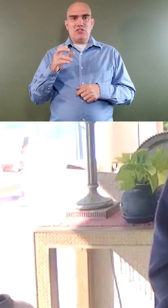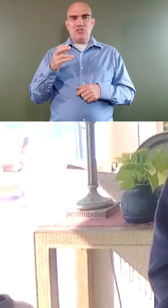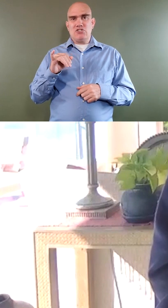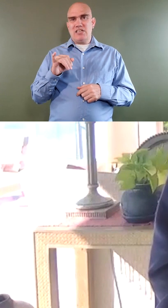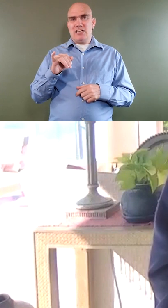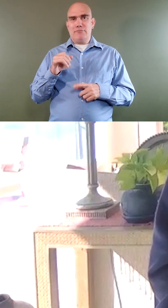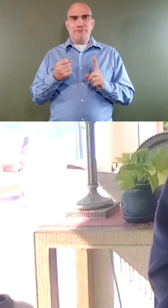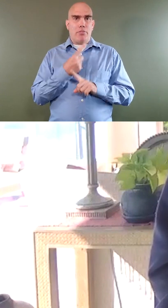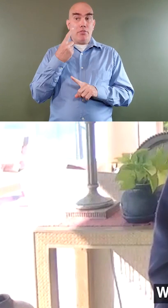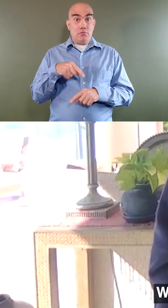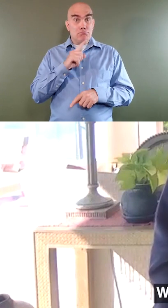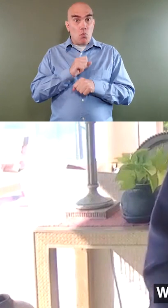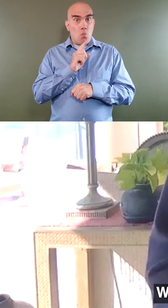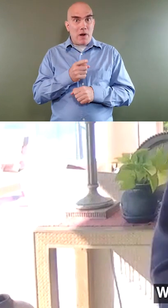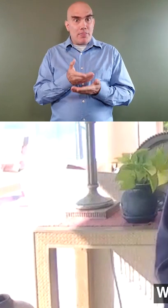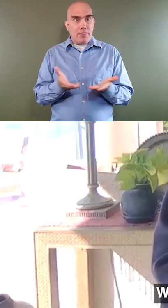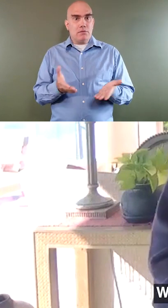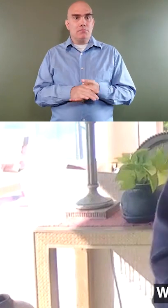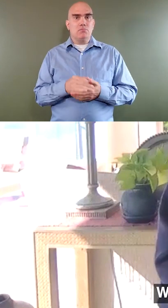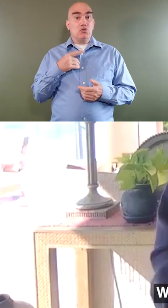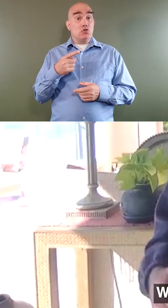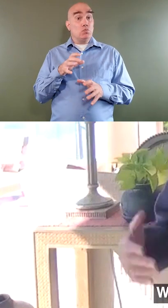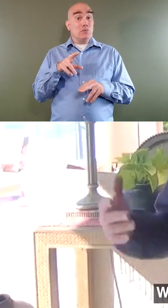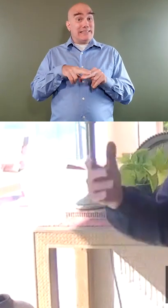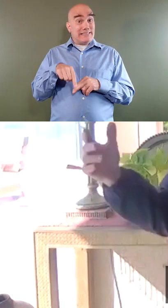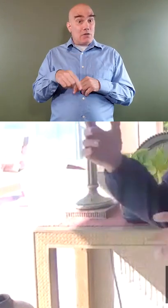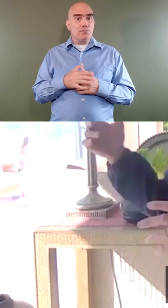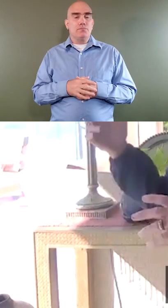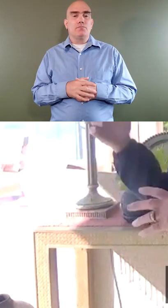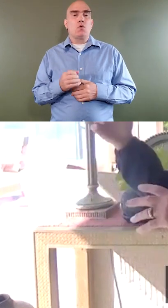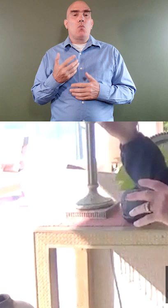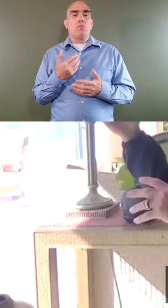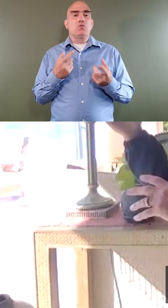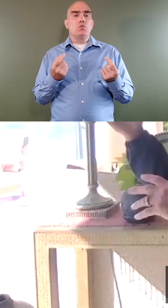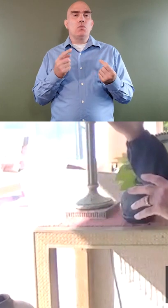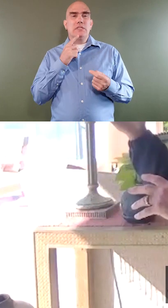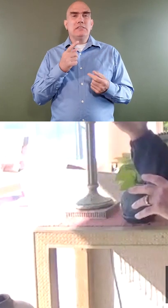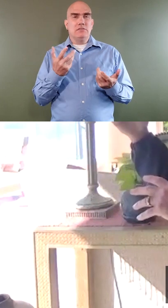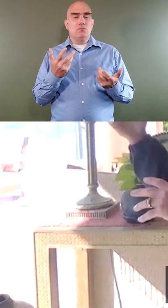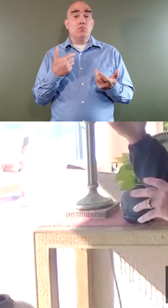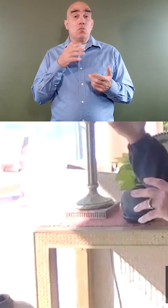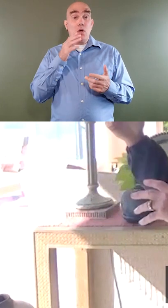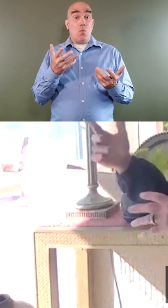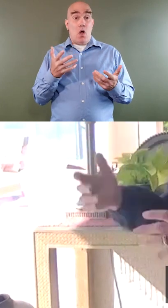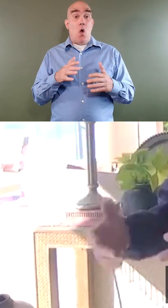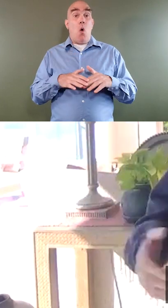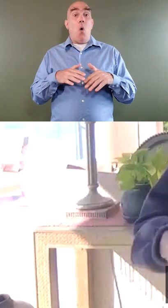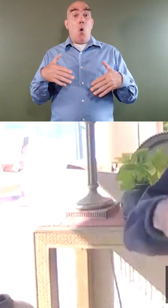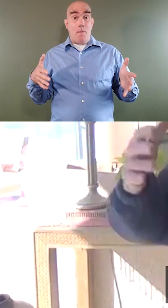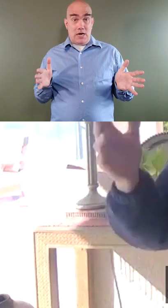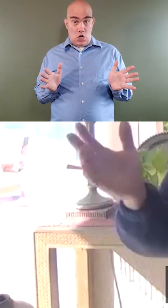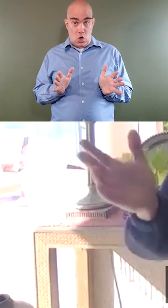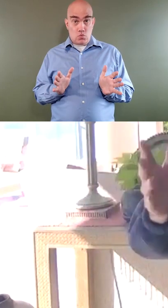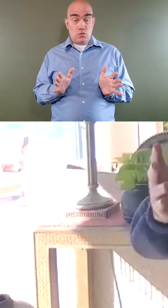is the real thing. We're just doing it sitting down, all right? So what we're going to do